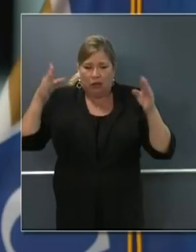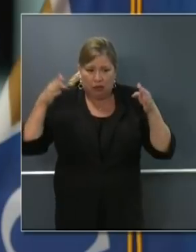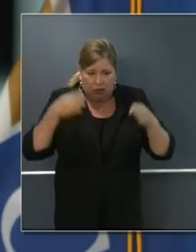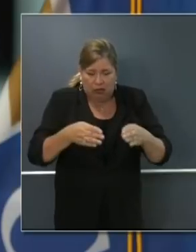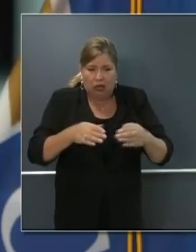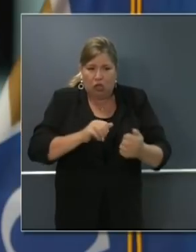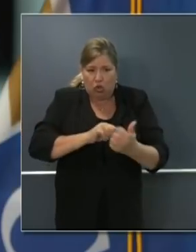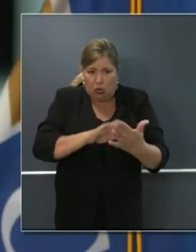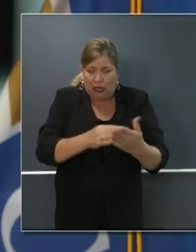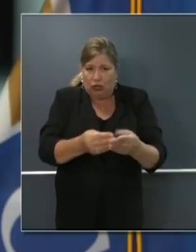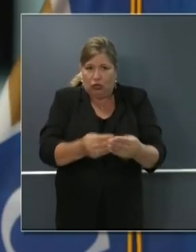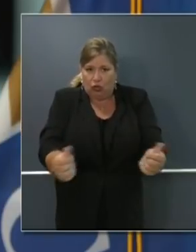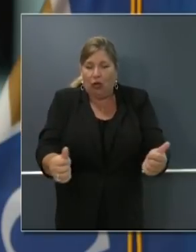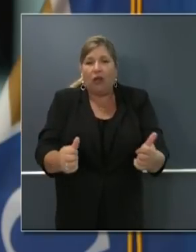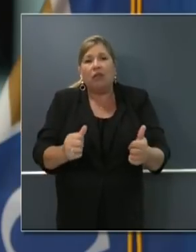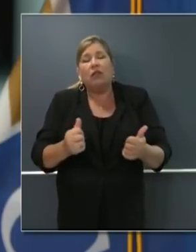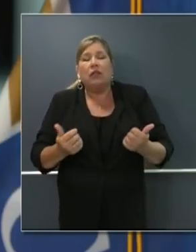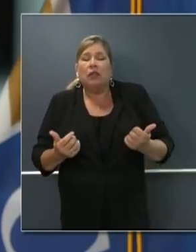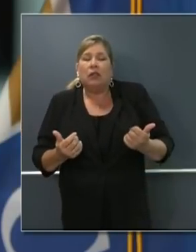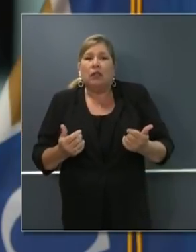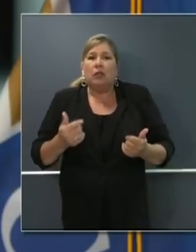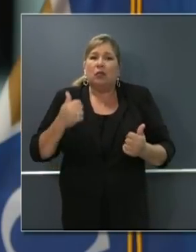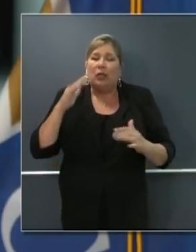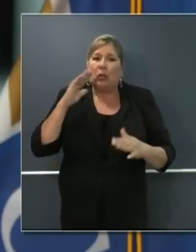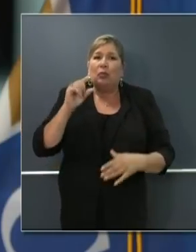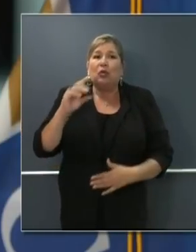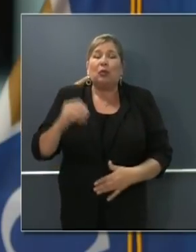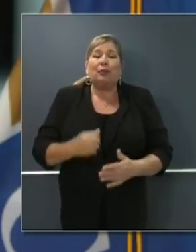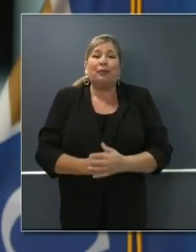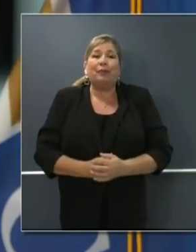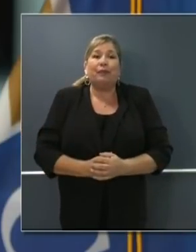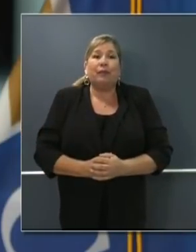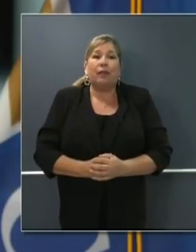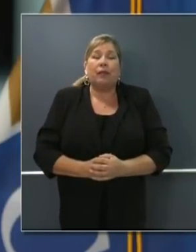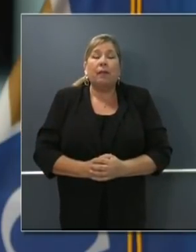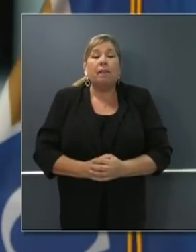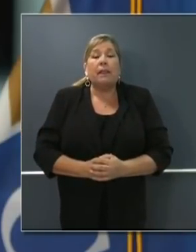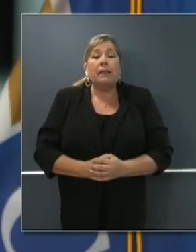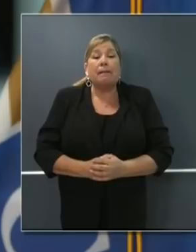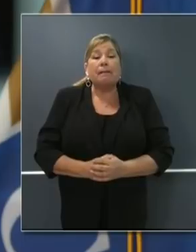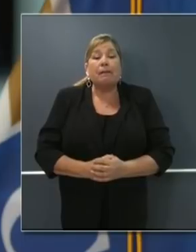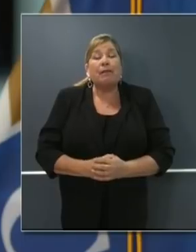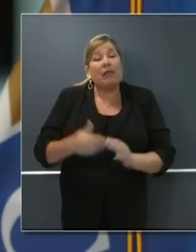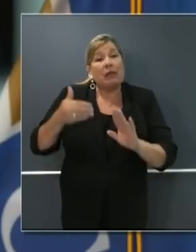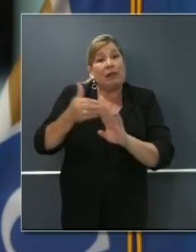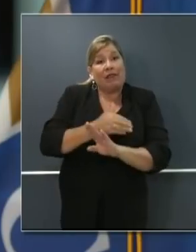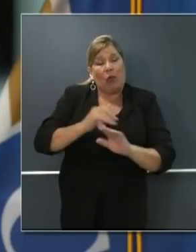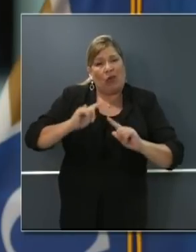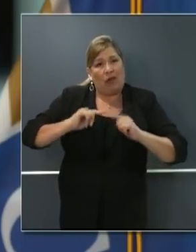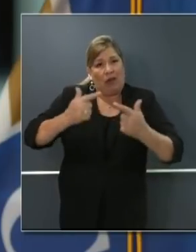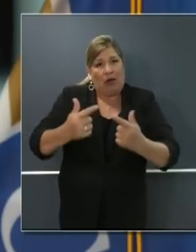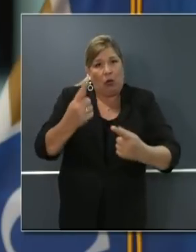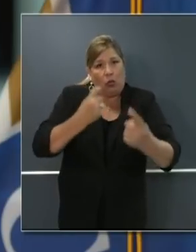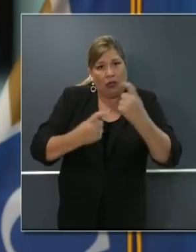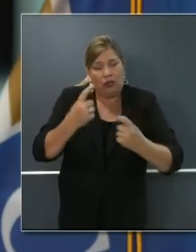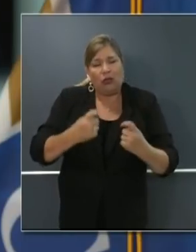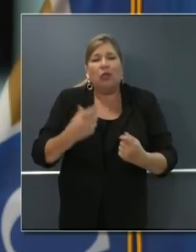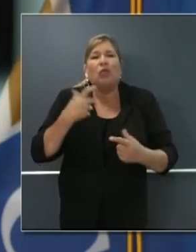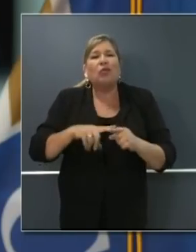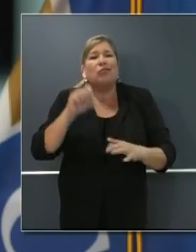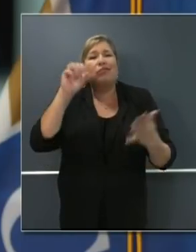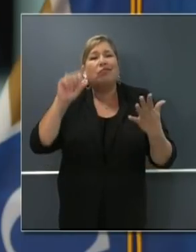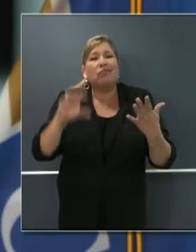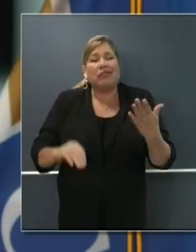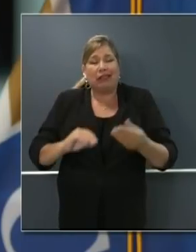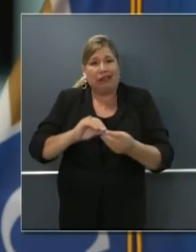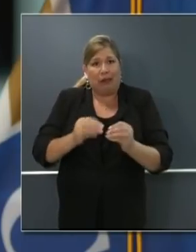And so I just wanted to update you on that space as well. Just briefly before we open up to questions, I will update you. Tragically,